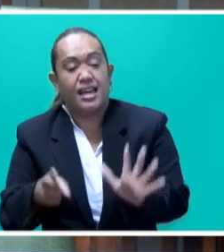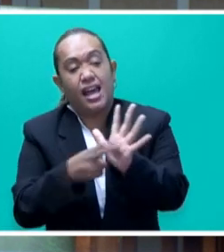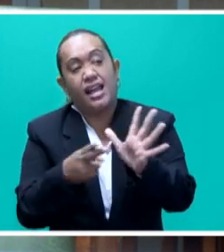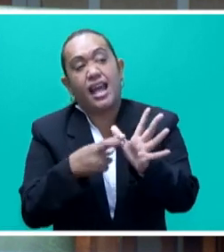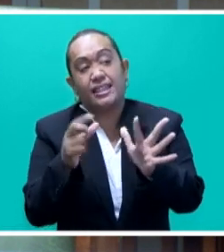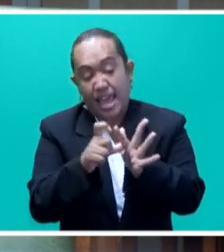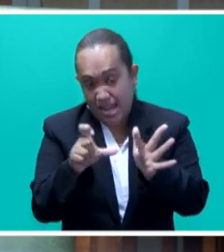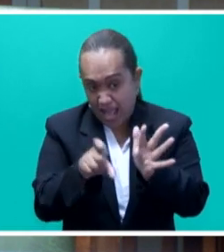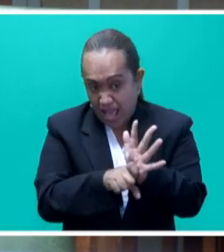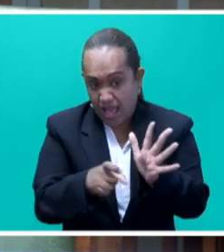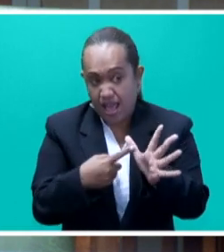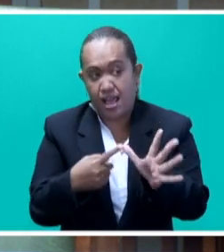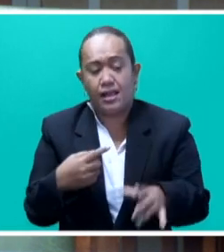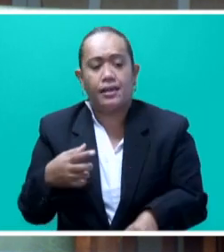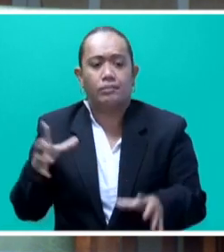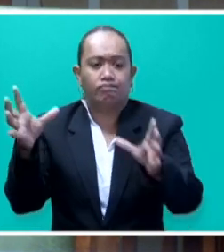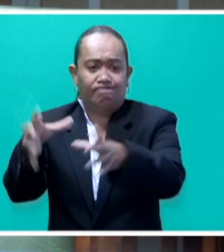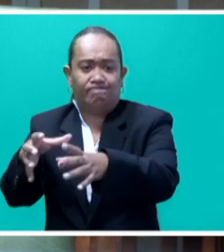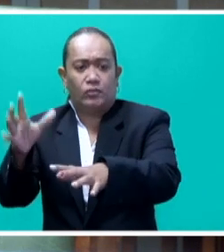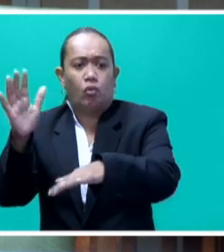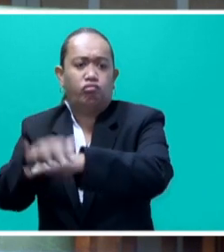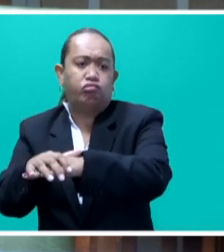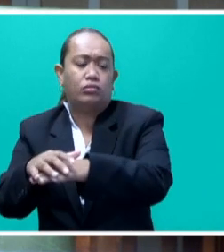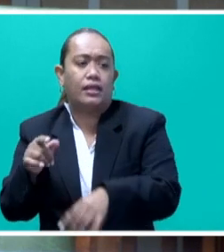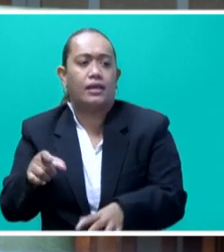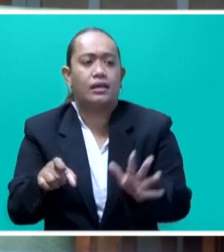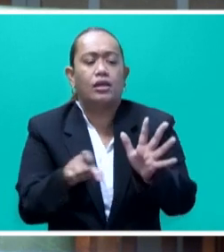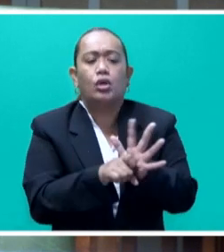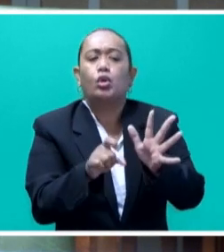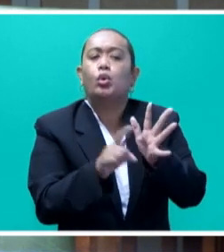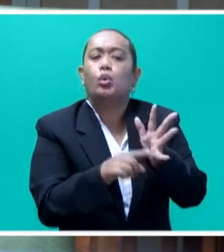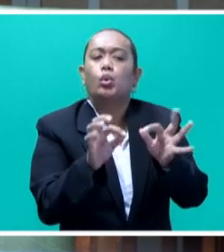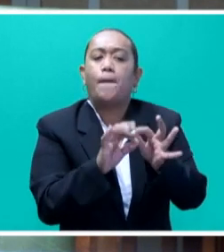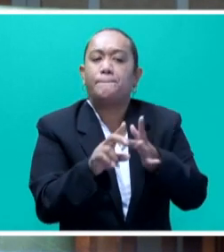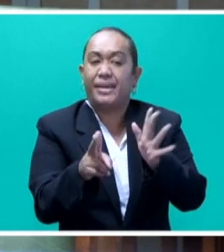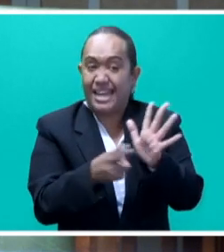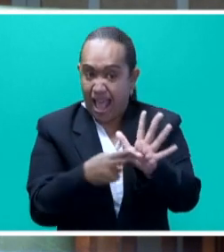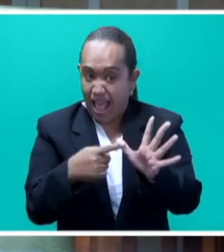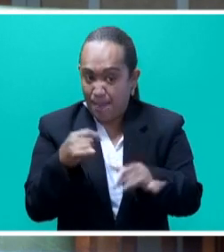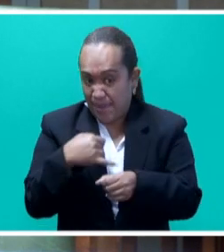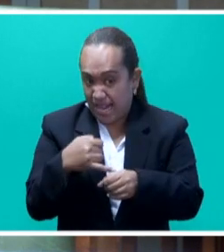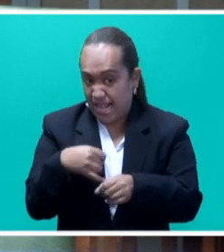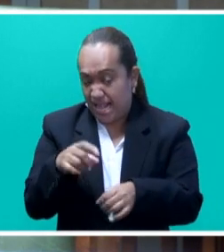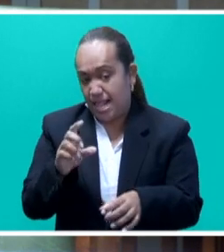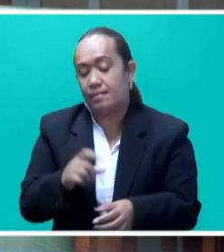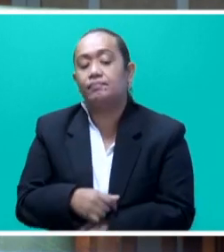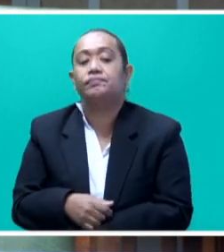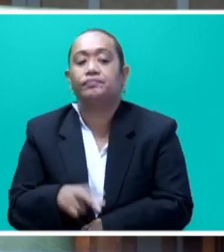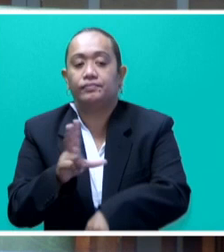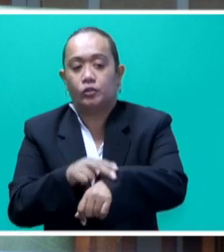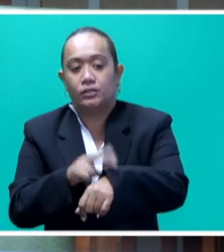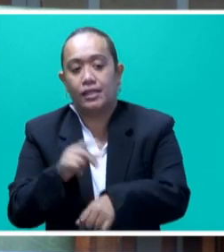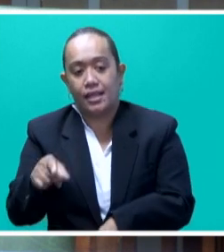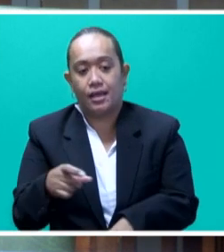heavily densely populated areas. Rubina Medical Clinic and Research Center, PT Limited, Dr.